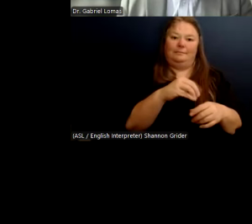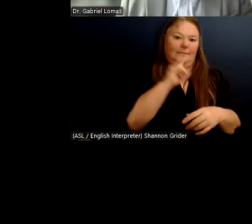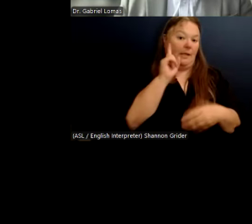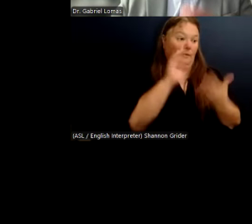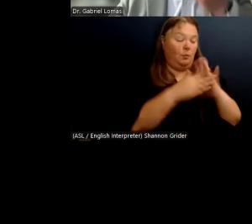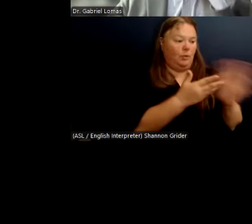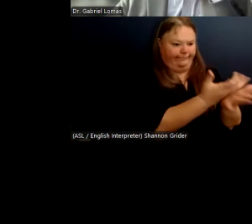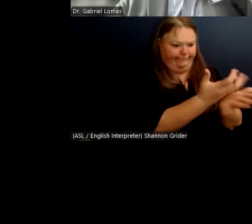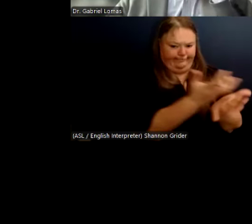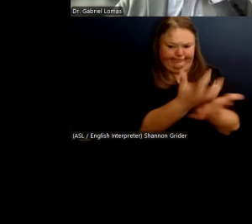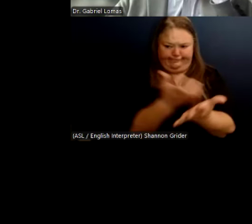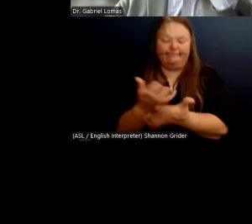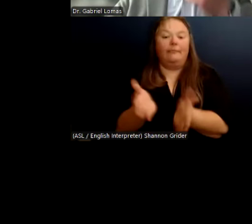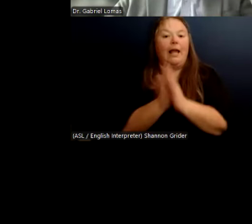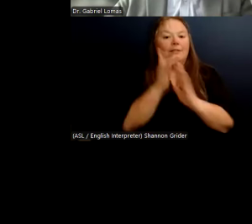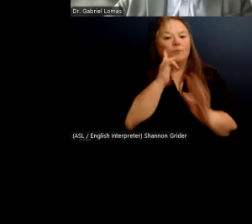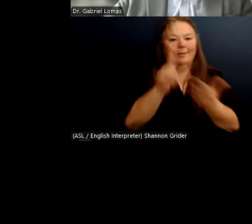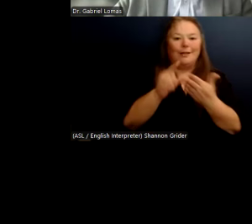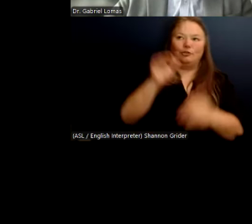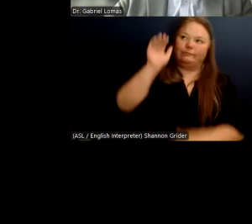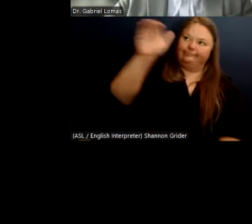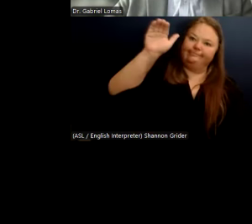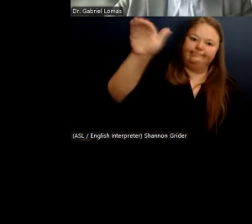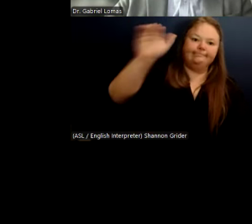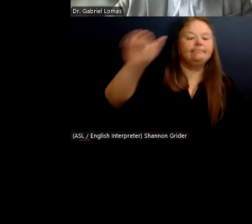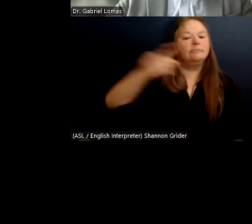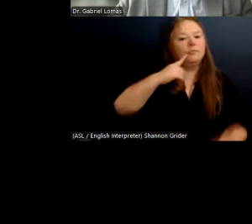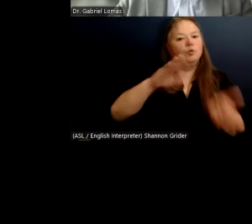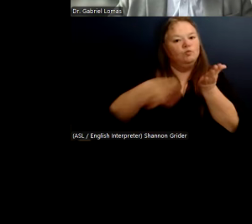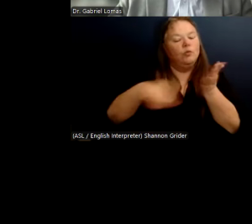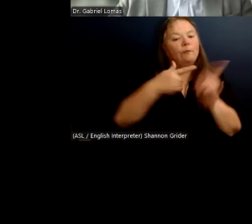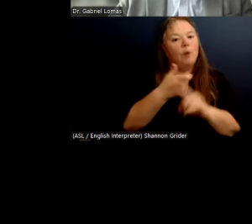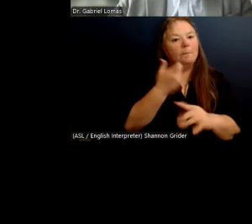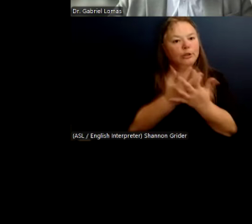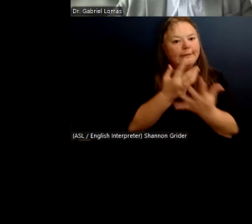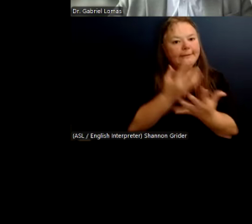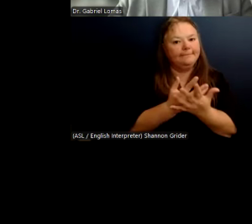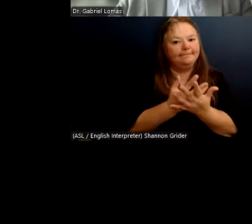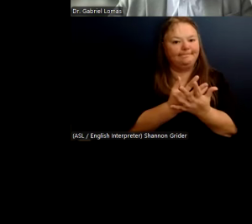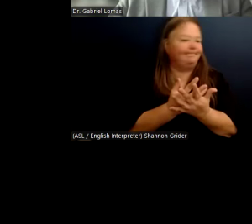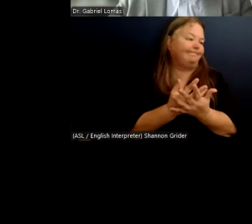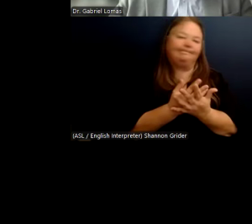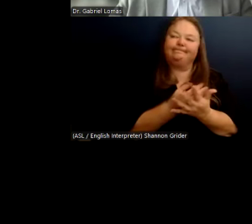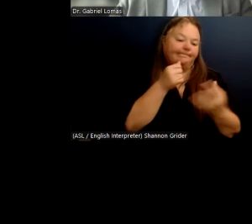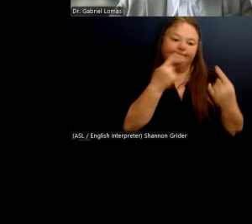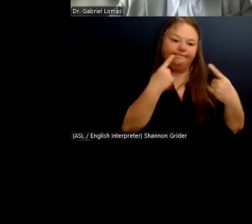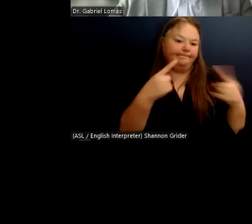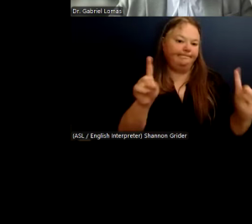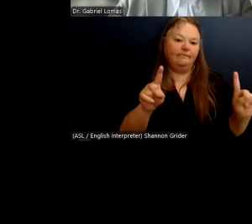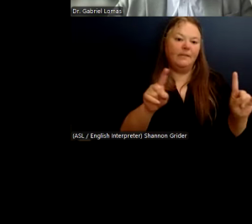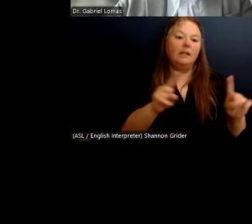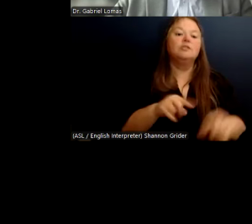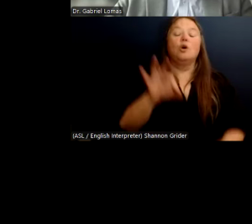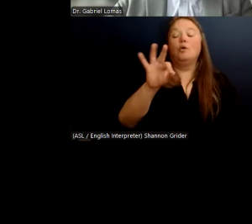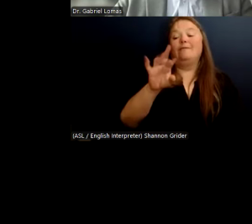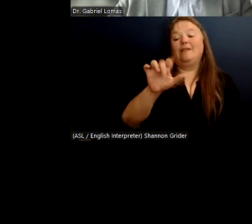to advocate for him to be let out of prison, and it was not successful. So he is still in